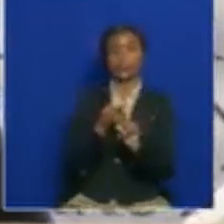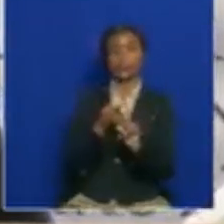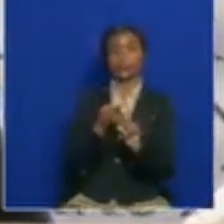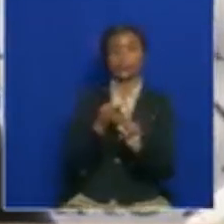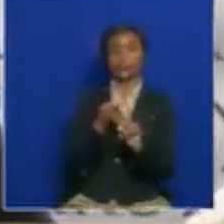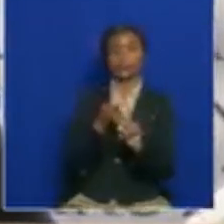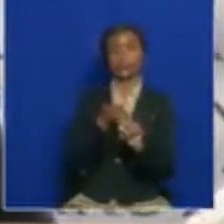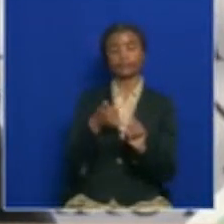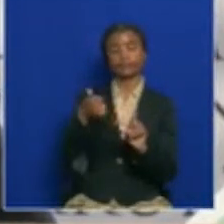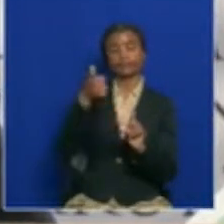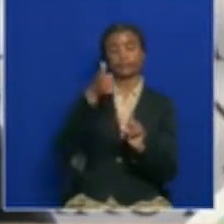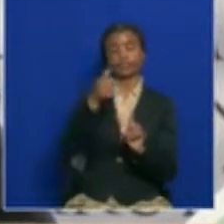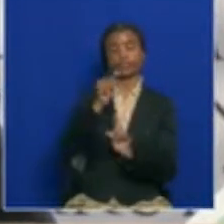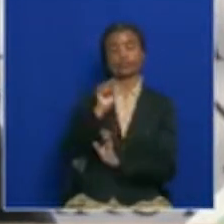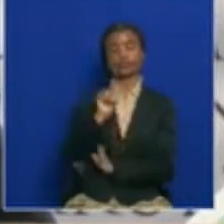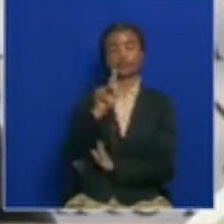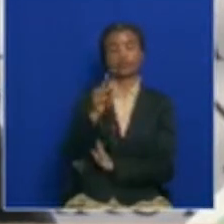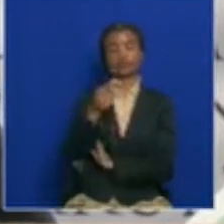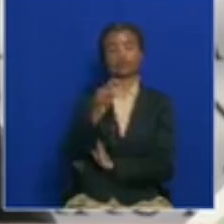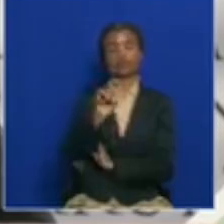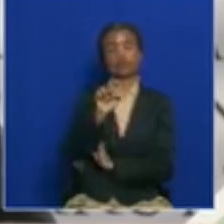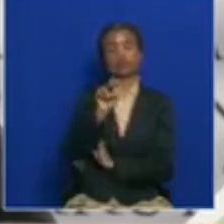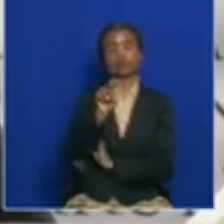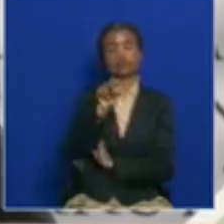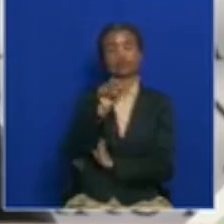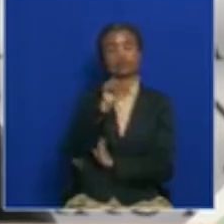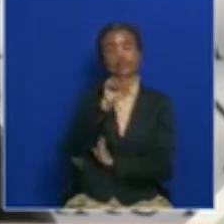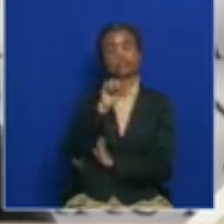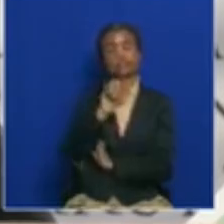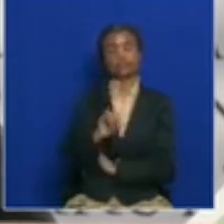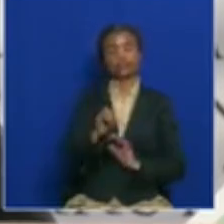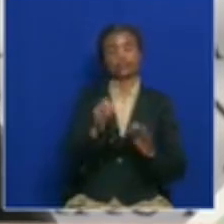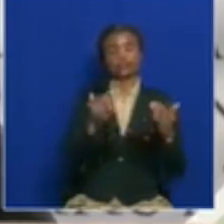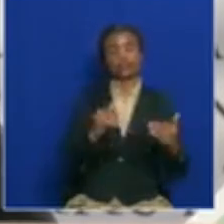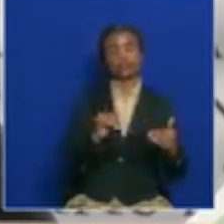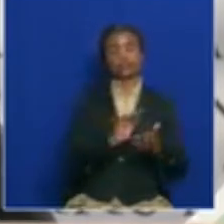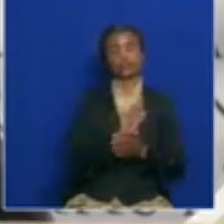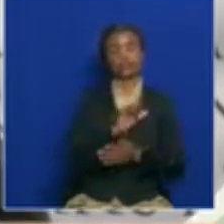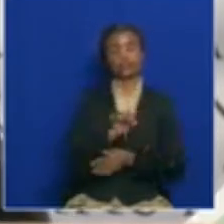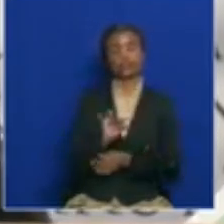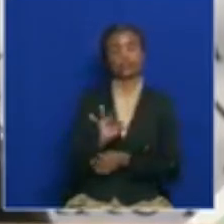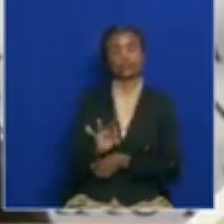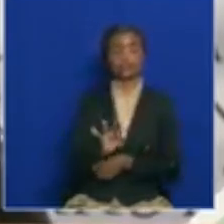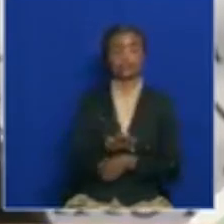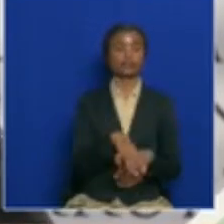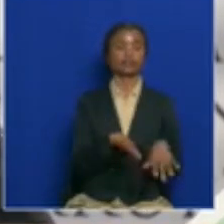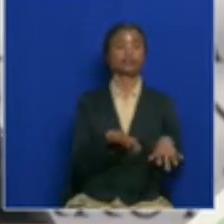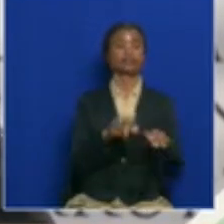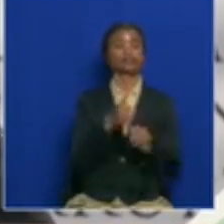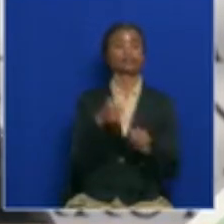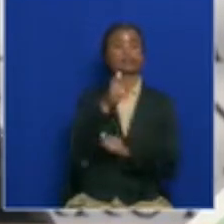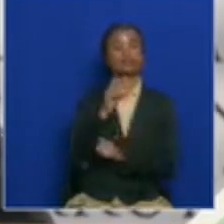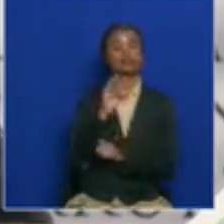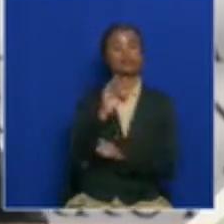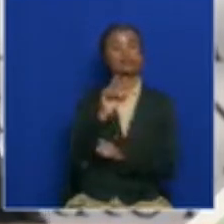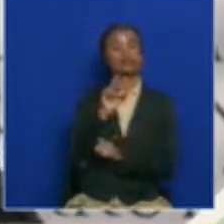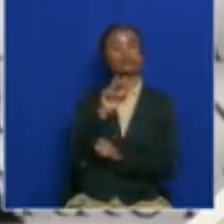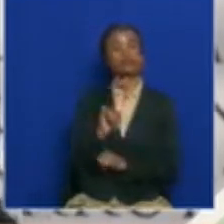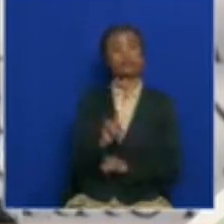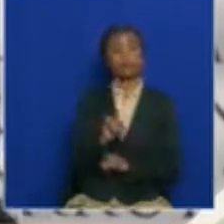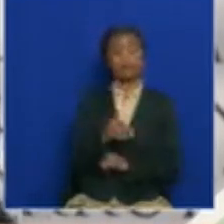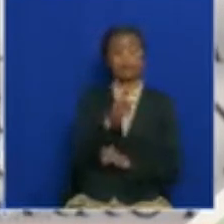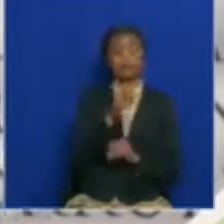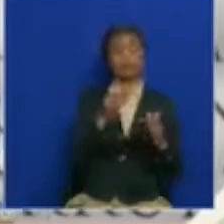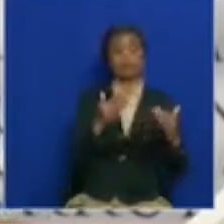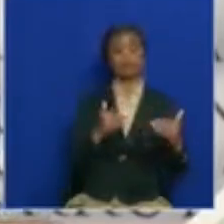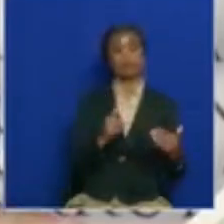At 15.3, Lieutenant General Molefe Fani. And at 15.4, with Major General Feroz